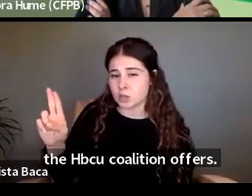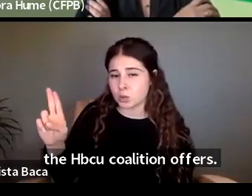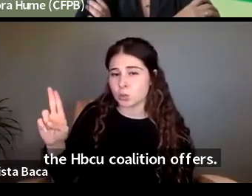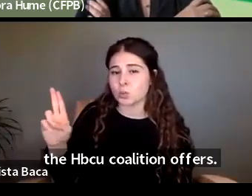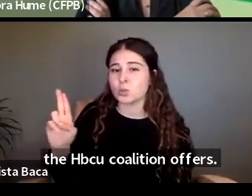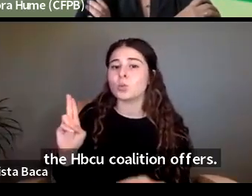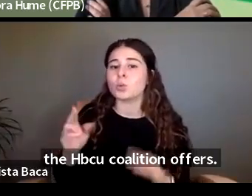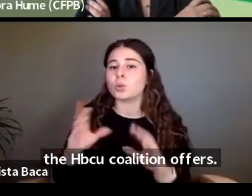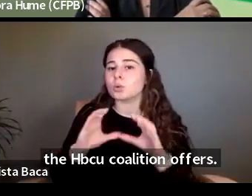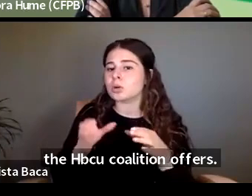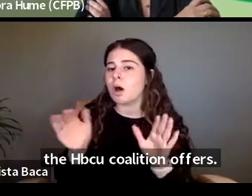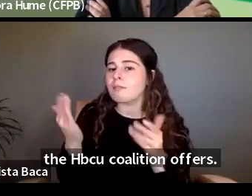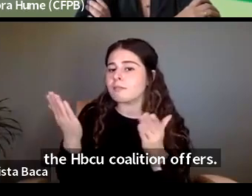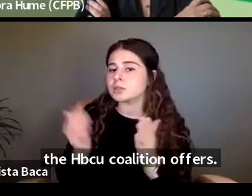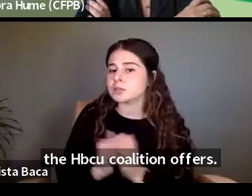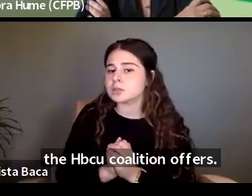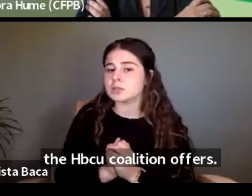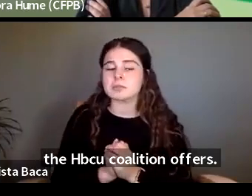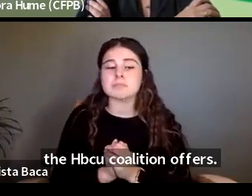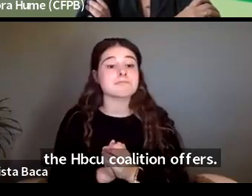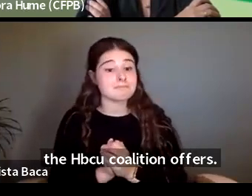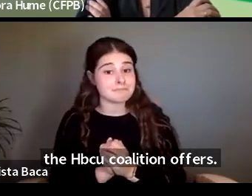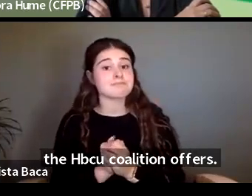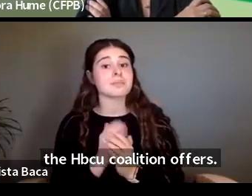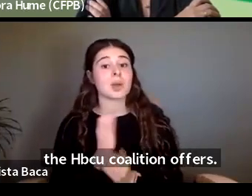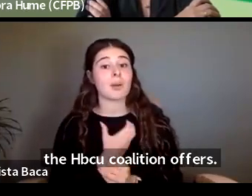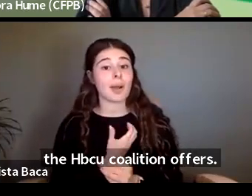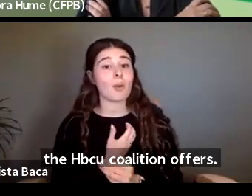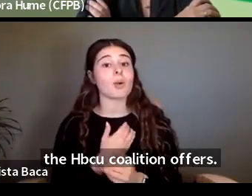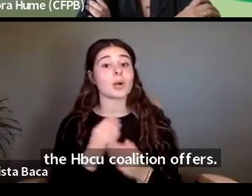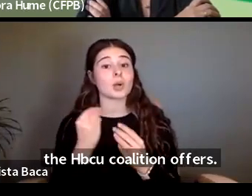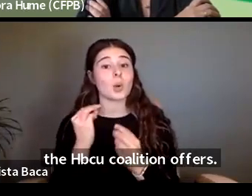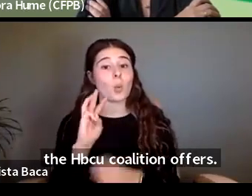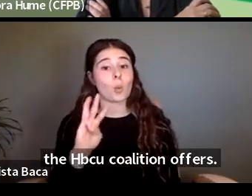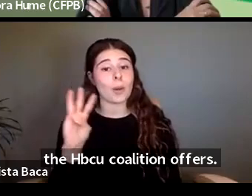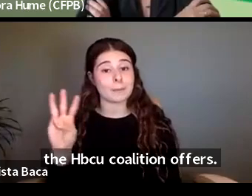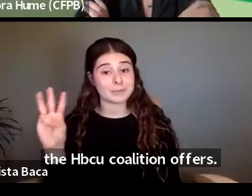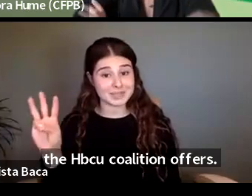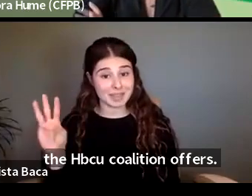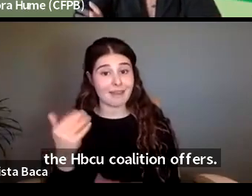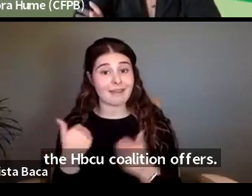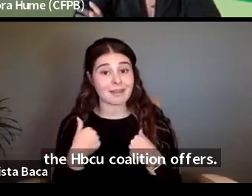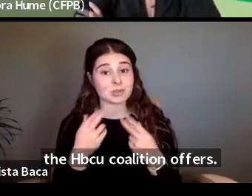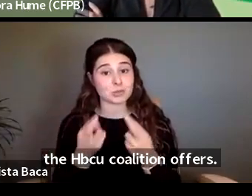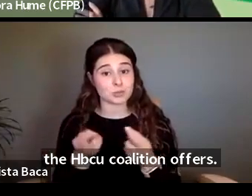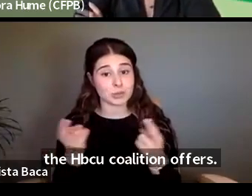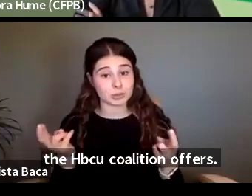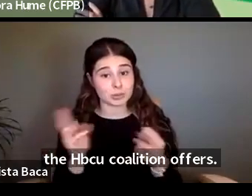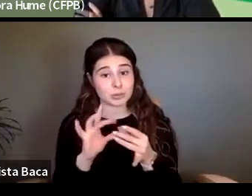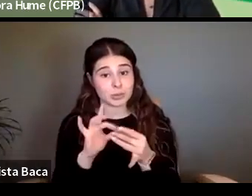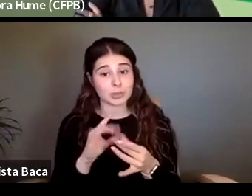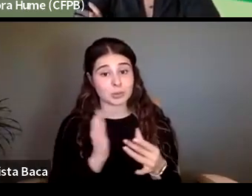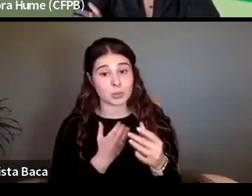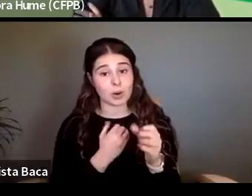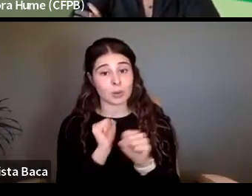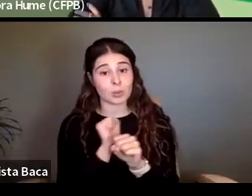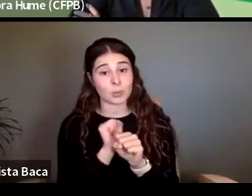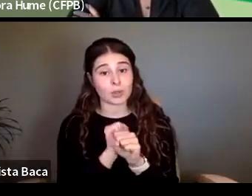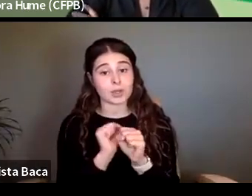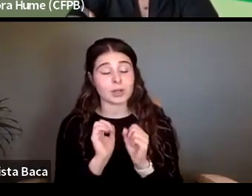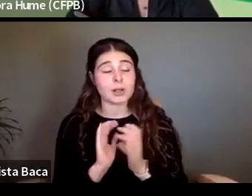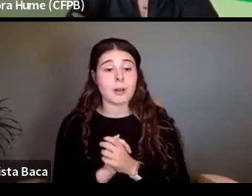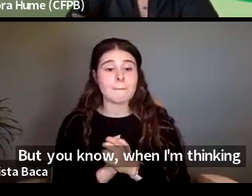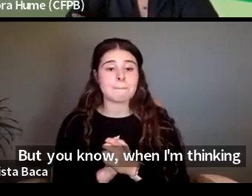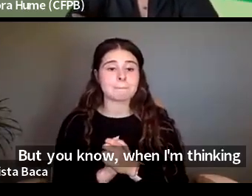they can visit our website and learn more about our work. But when I'm thinking about